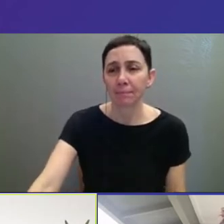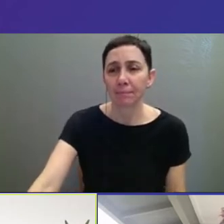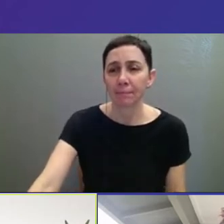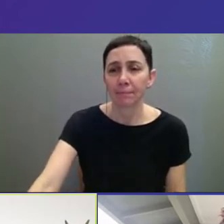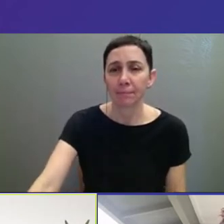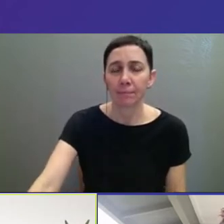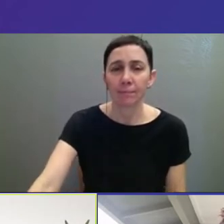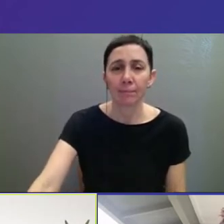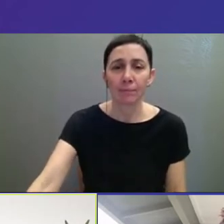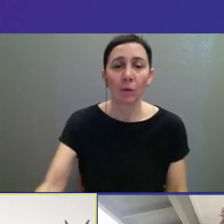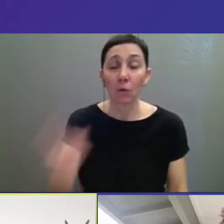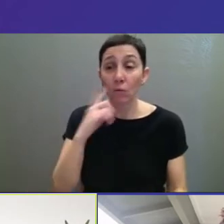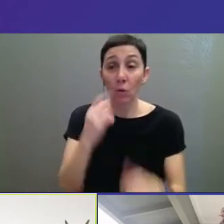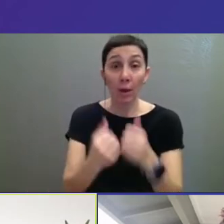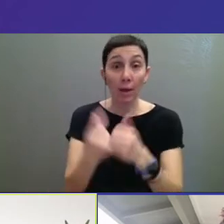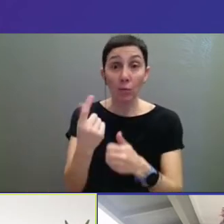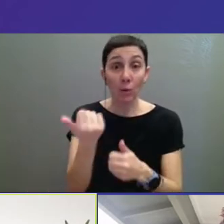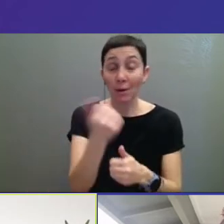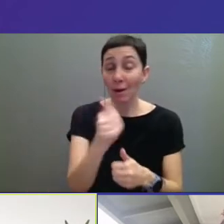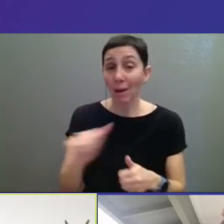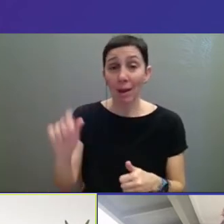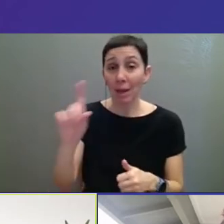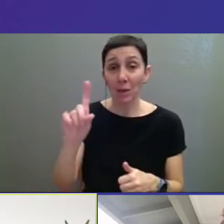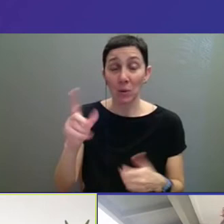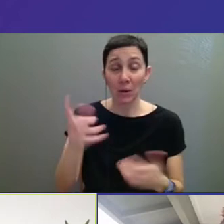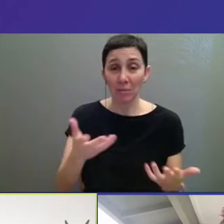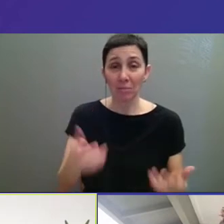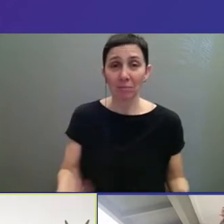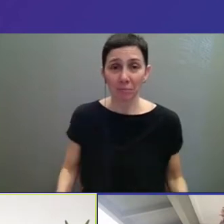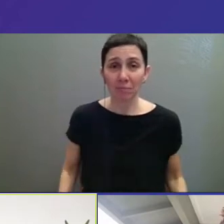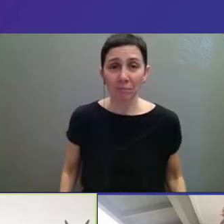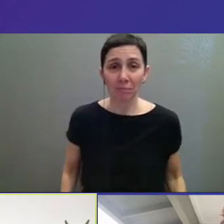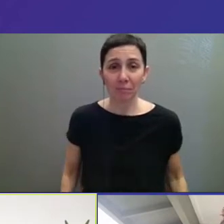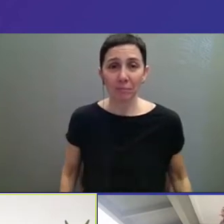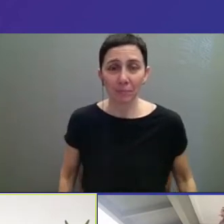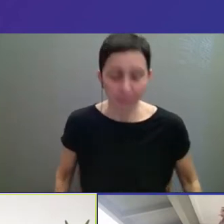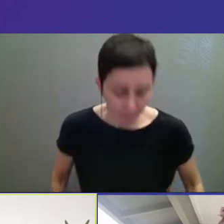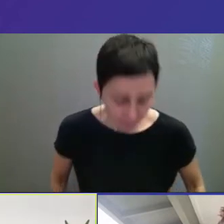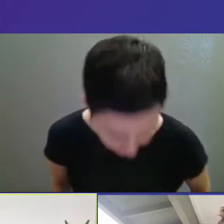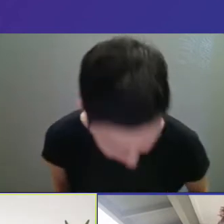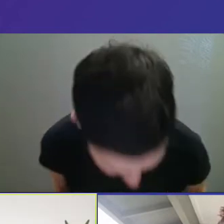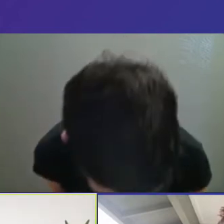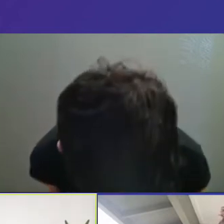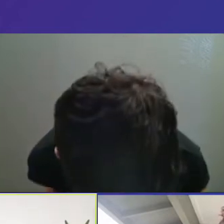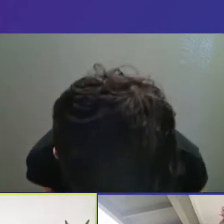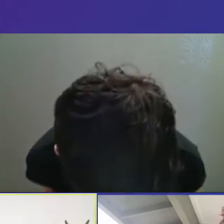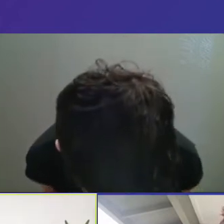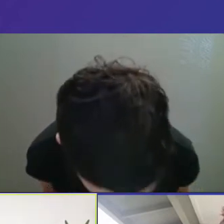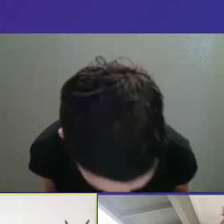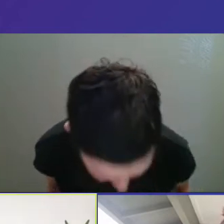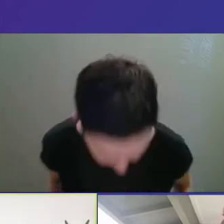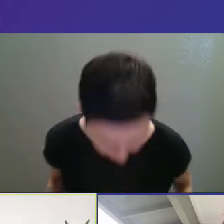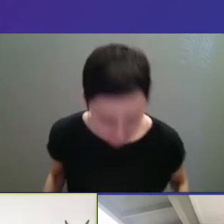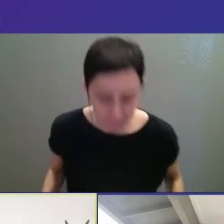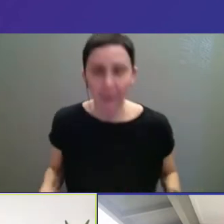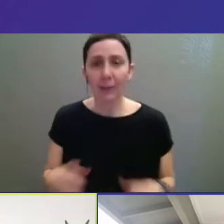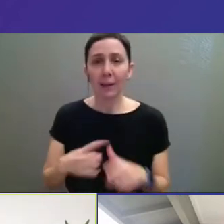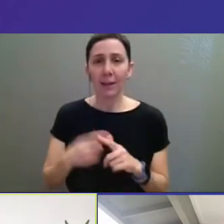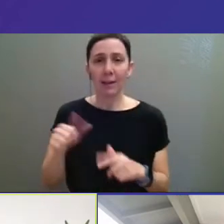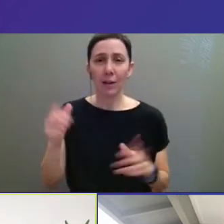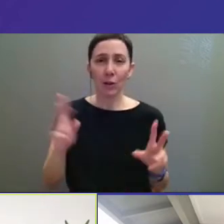And please, this is for everybody of you, so unmute when you're ready, and then the other can speak again, you